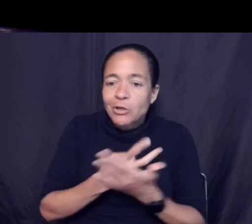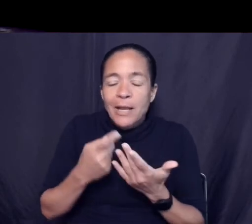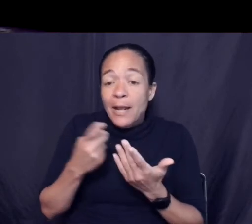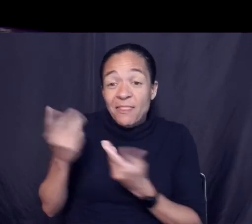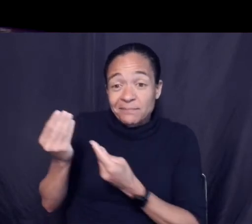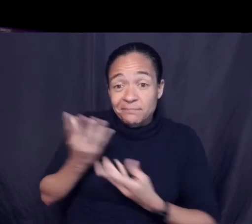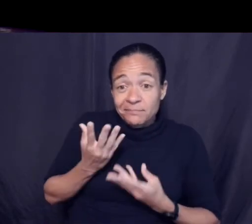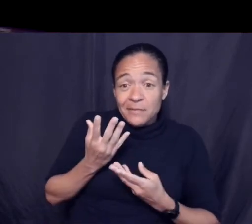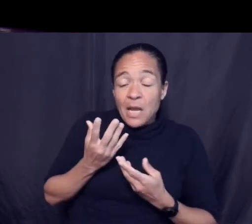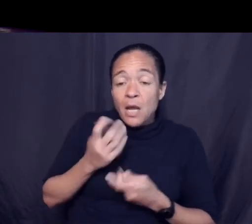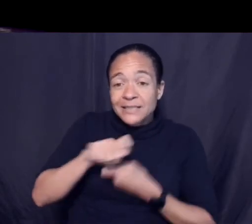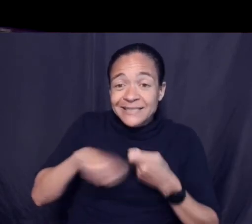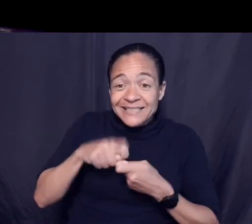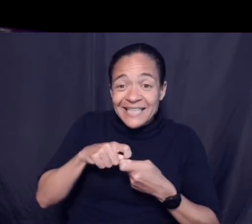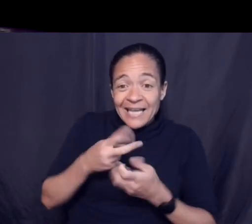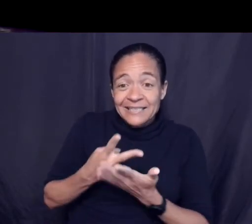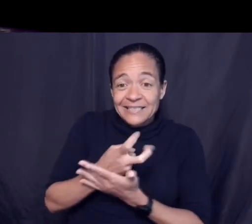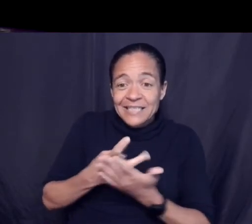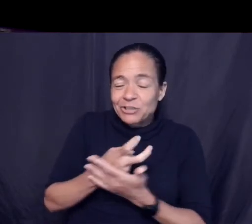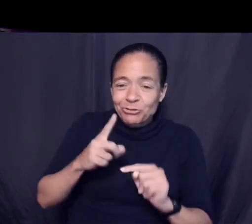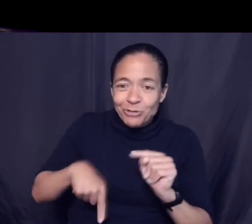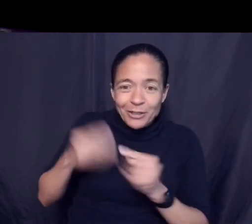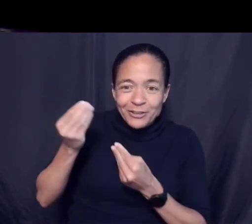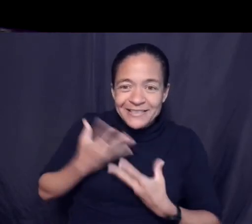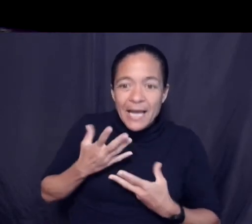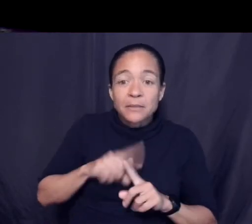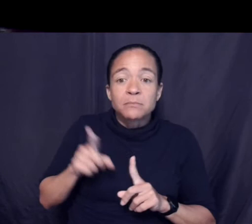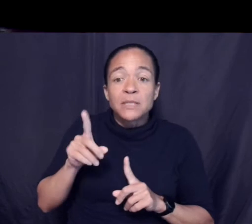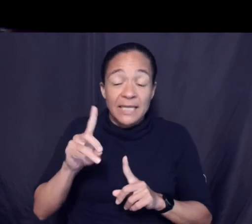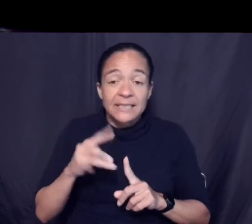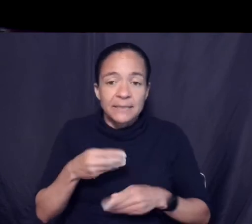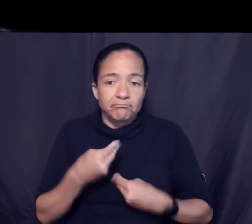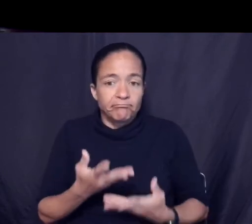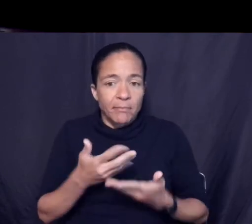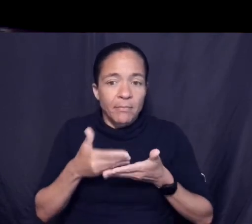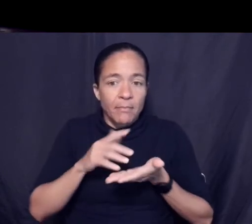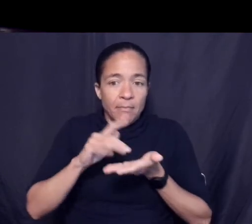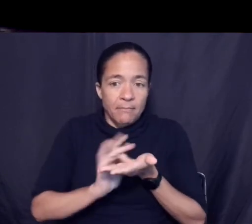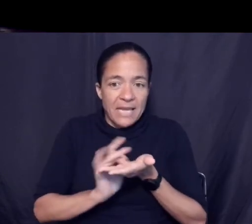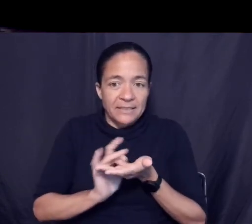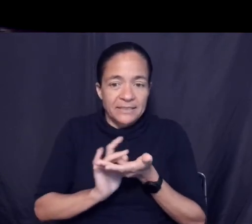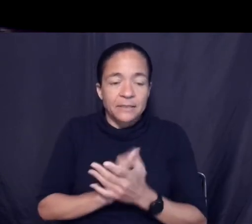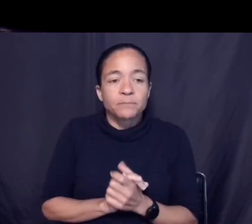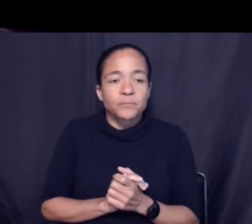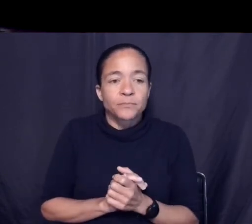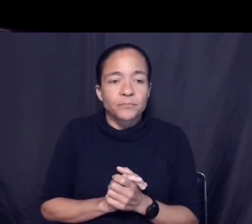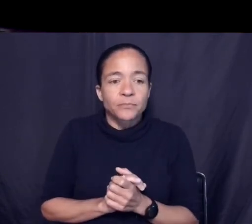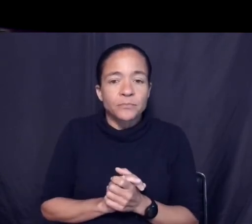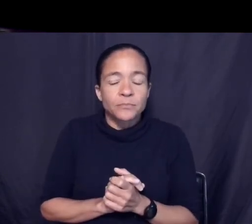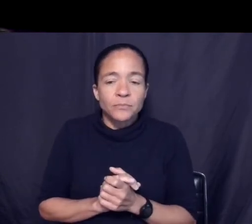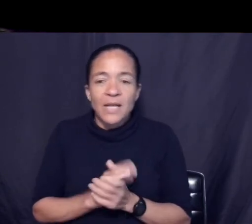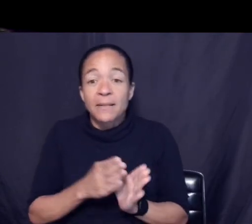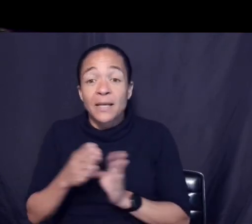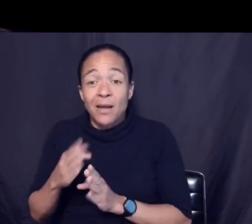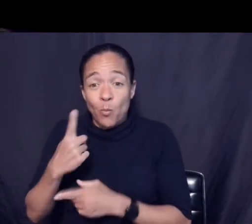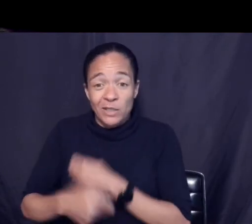us exactly what type of seizures she was having at that point, but she was put on medication. And by the time she